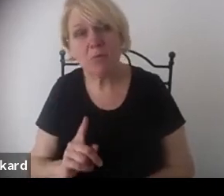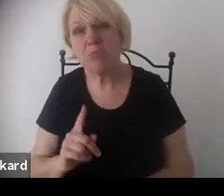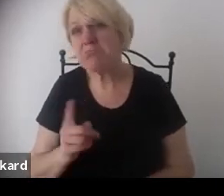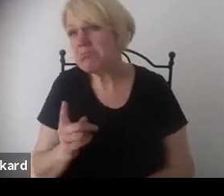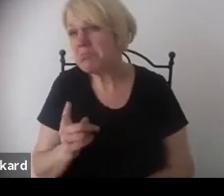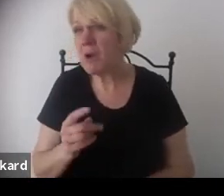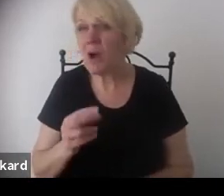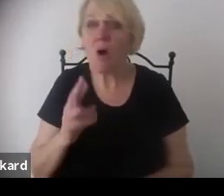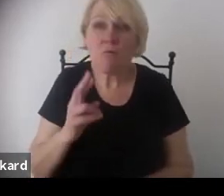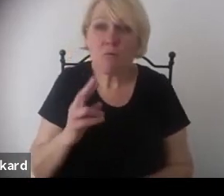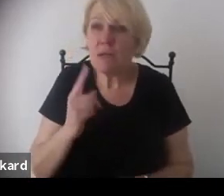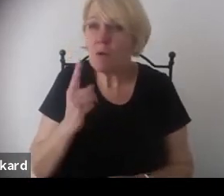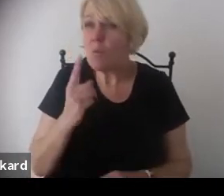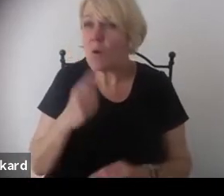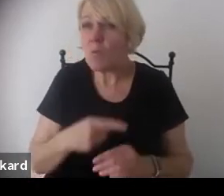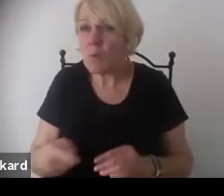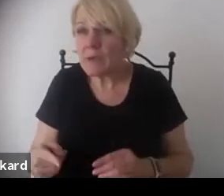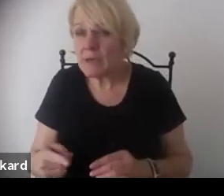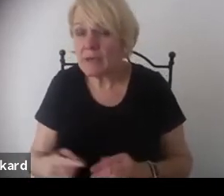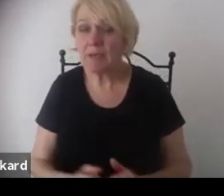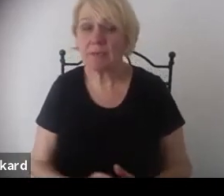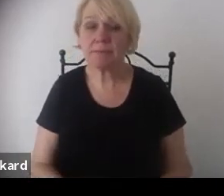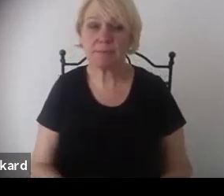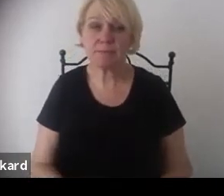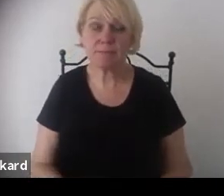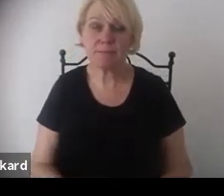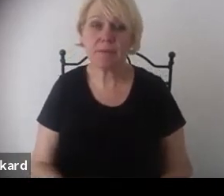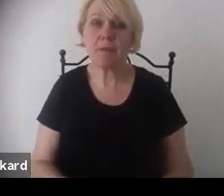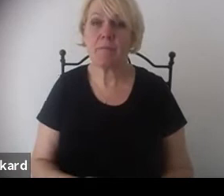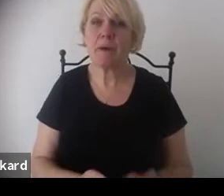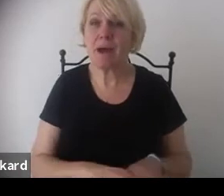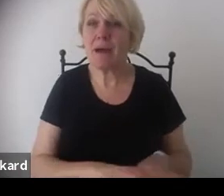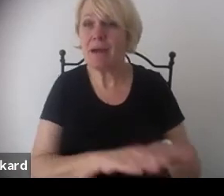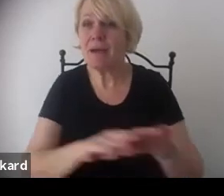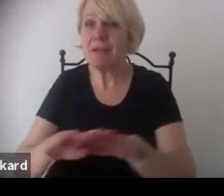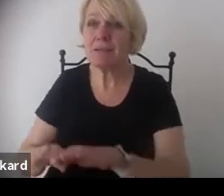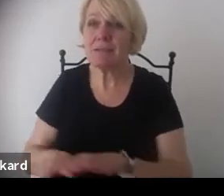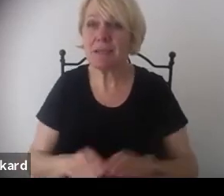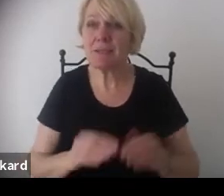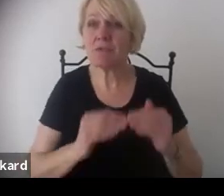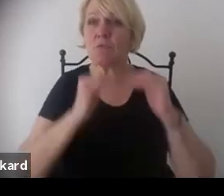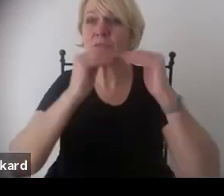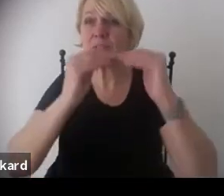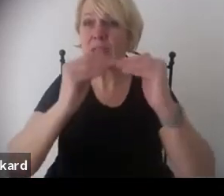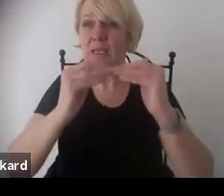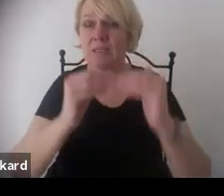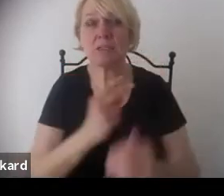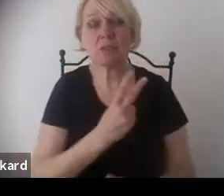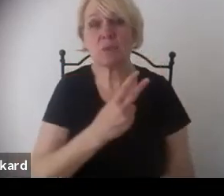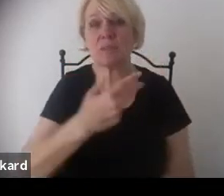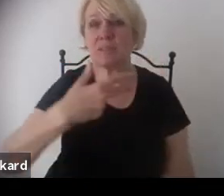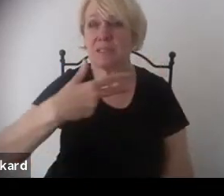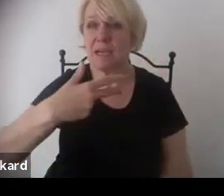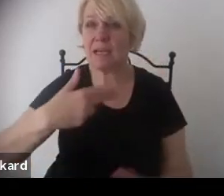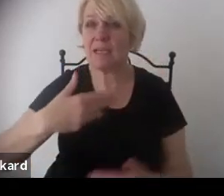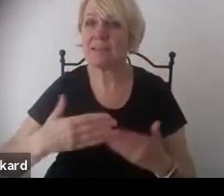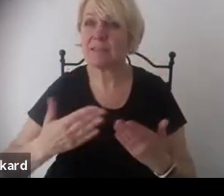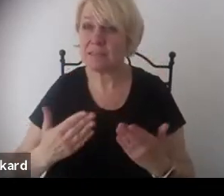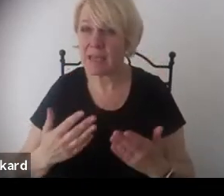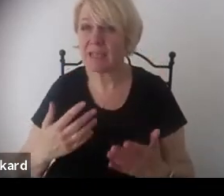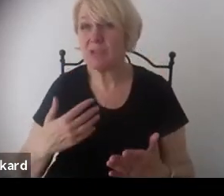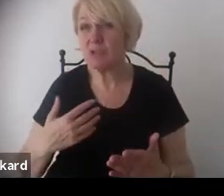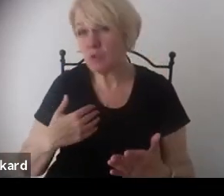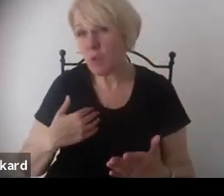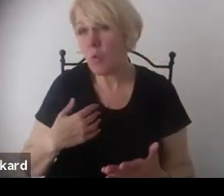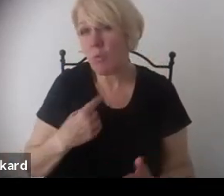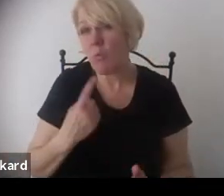week, but really the national standard is 28 days. So we do have like a month to see people,